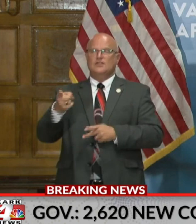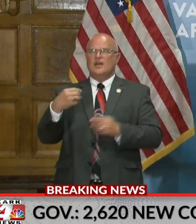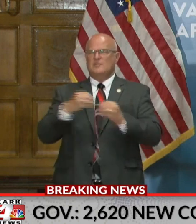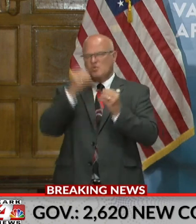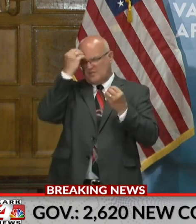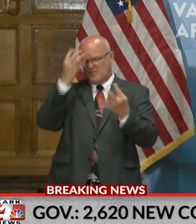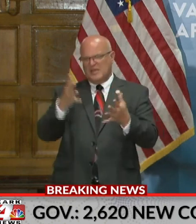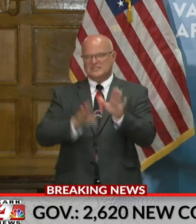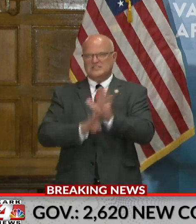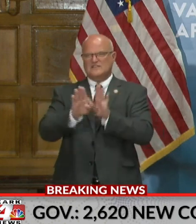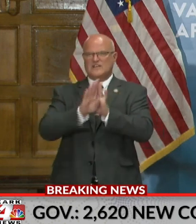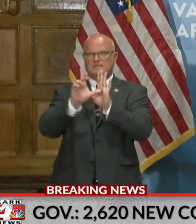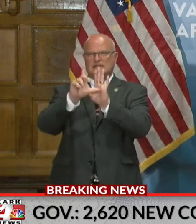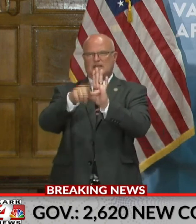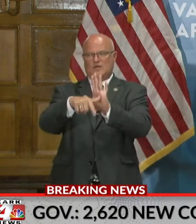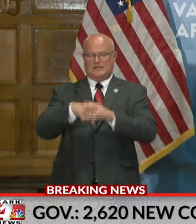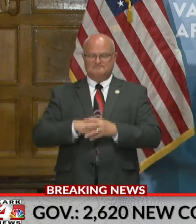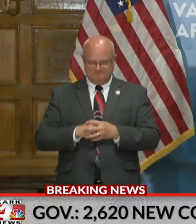on that as that develops.